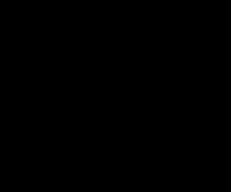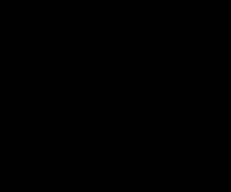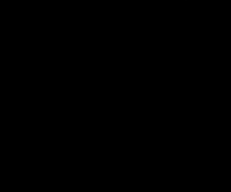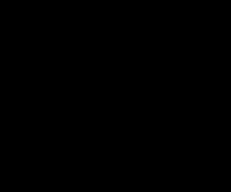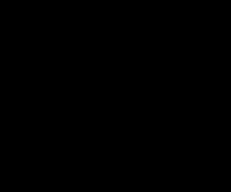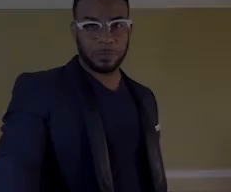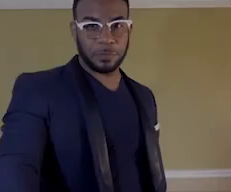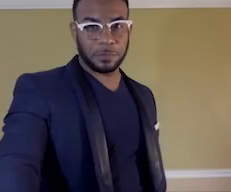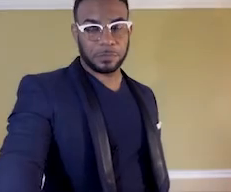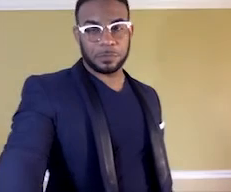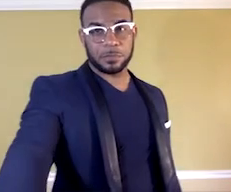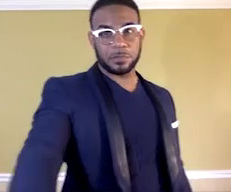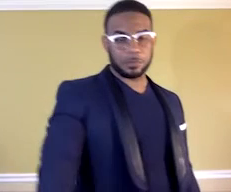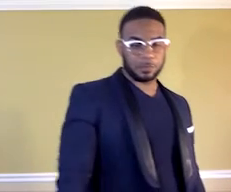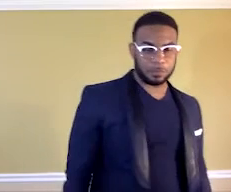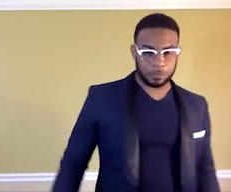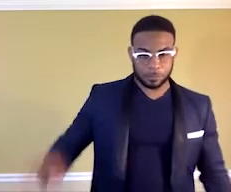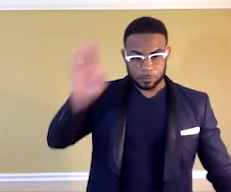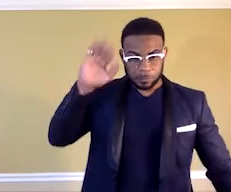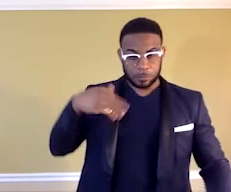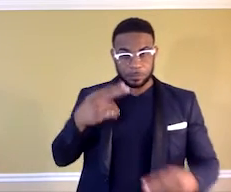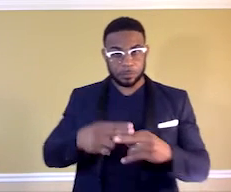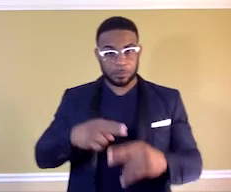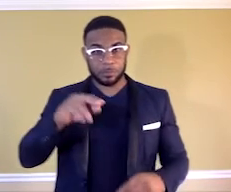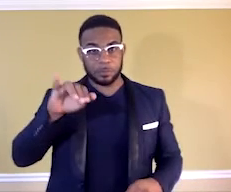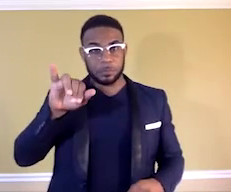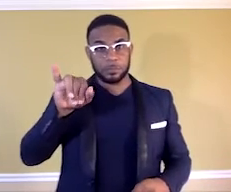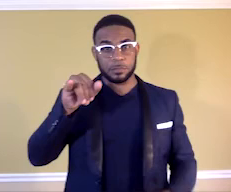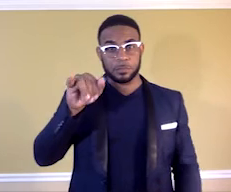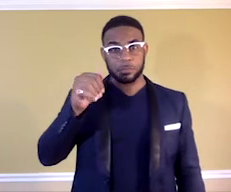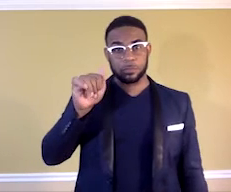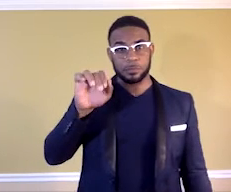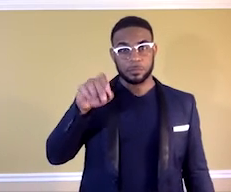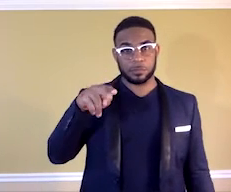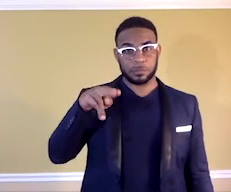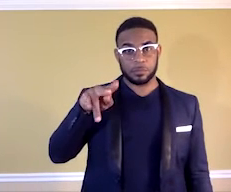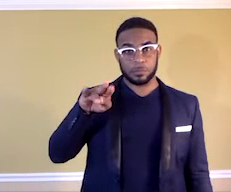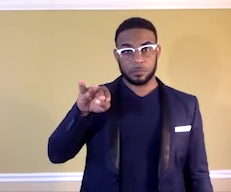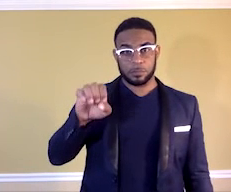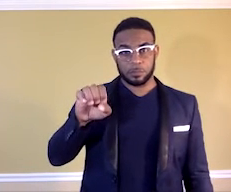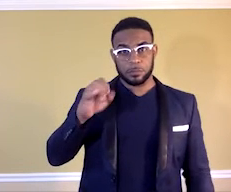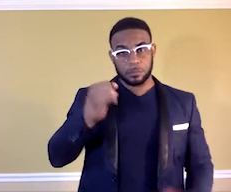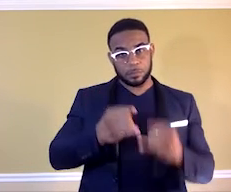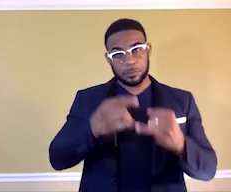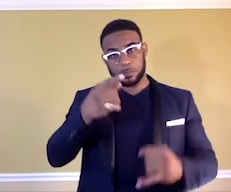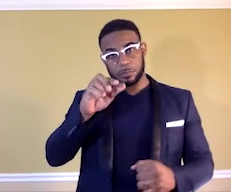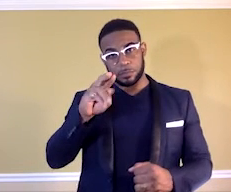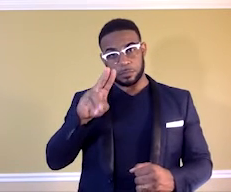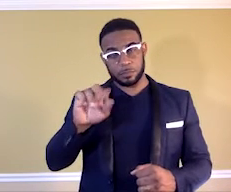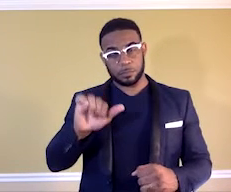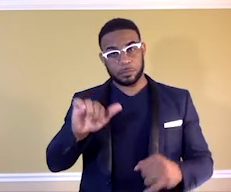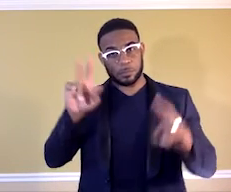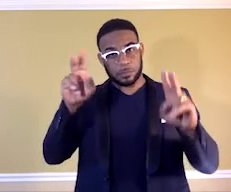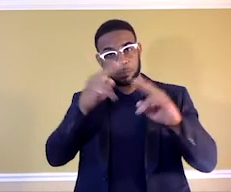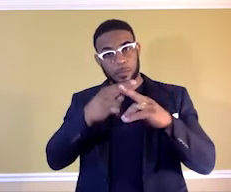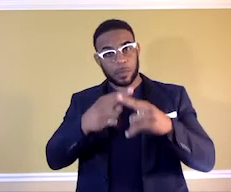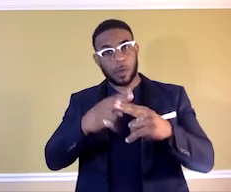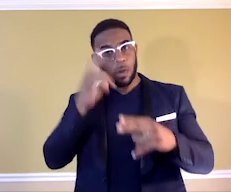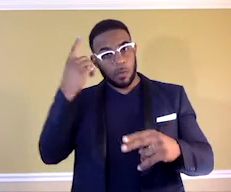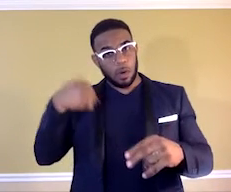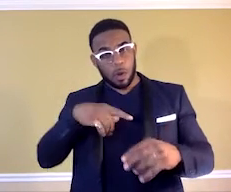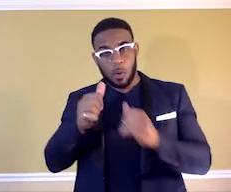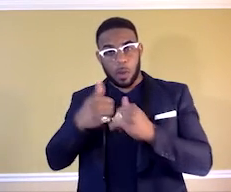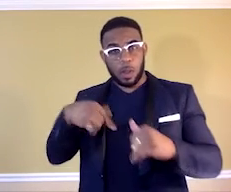Hi, my name is Jacqueline Gibson, and this talk is titled For Us, Without Us, Addressing